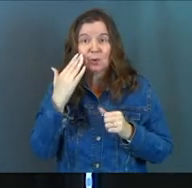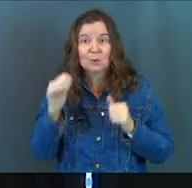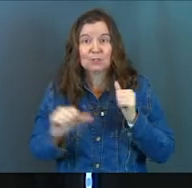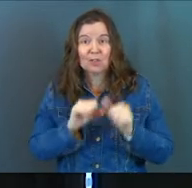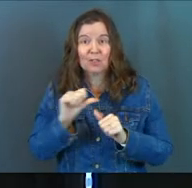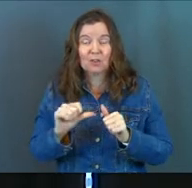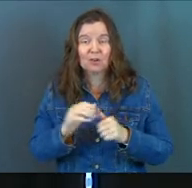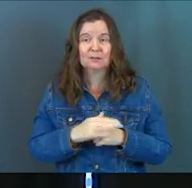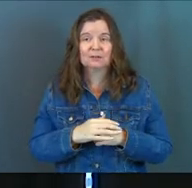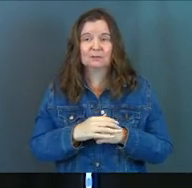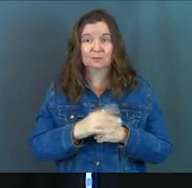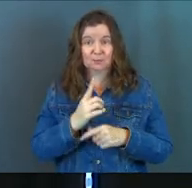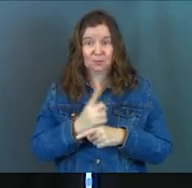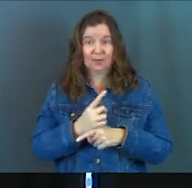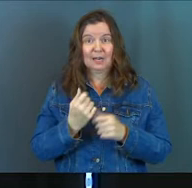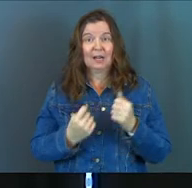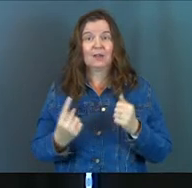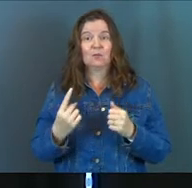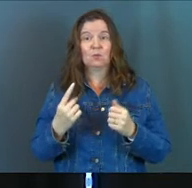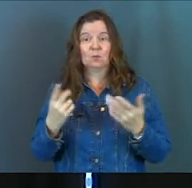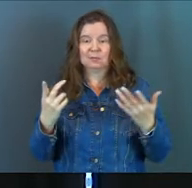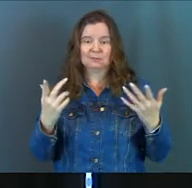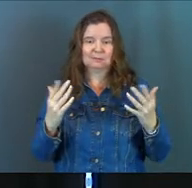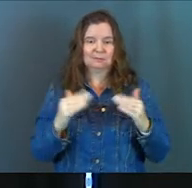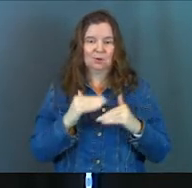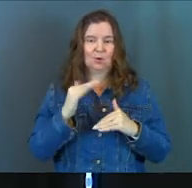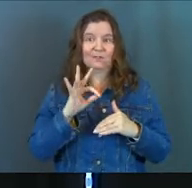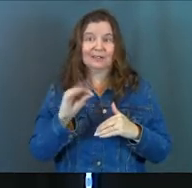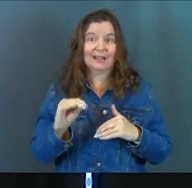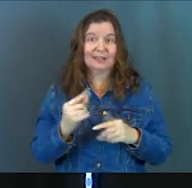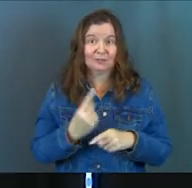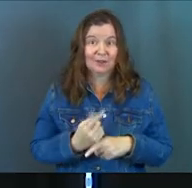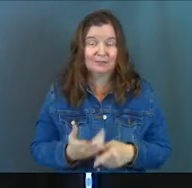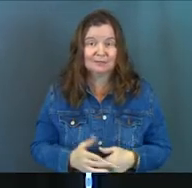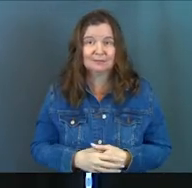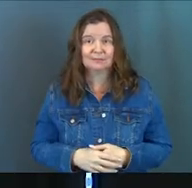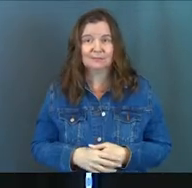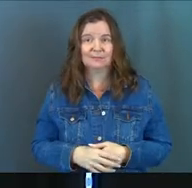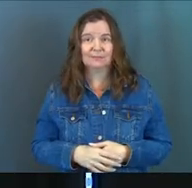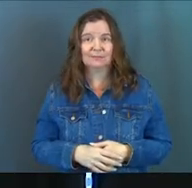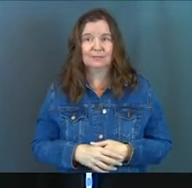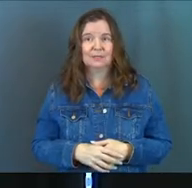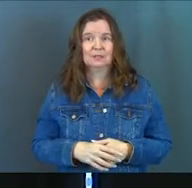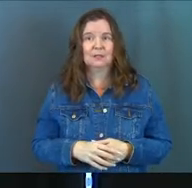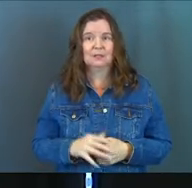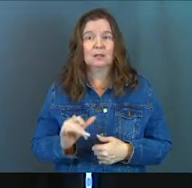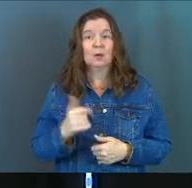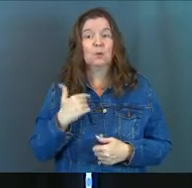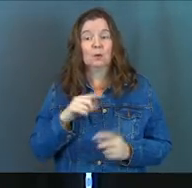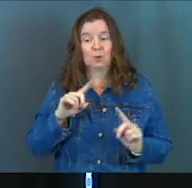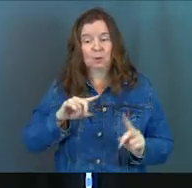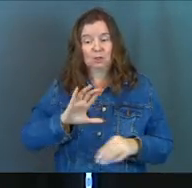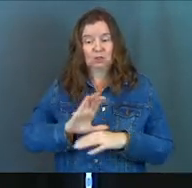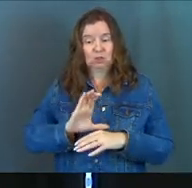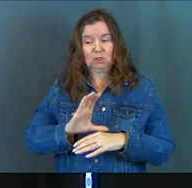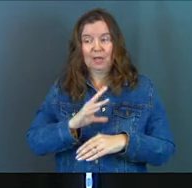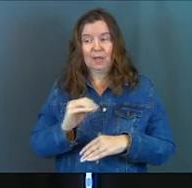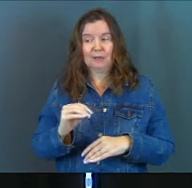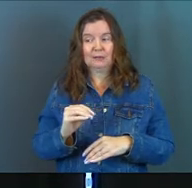each other, right? And everybody was over 90, right? Like, we went to that